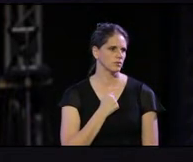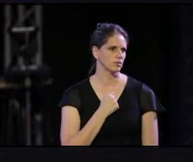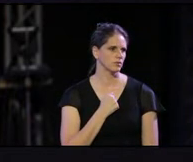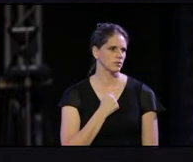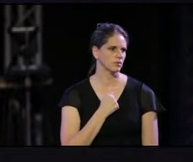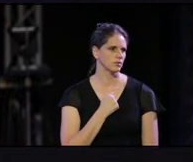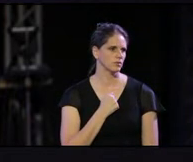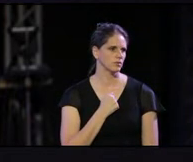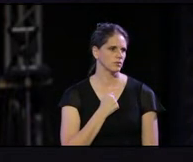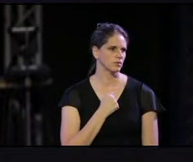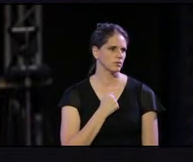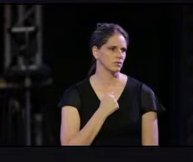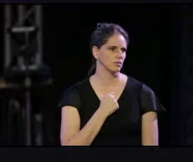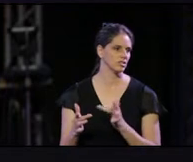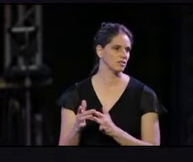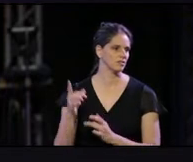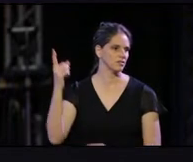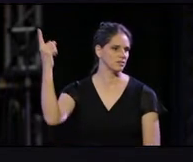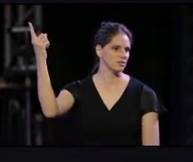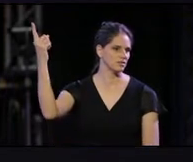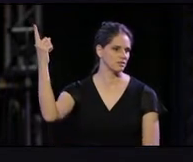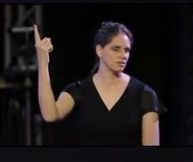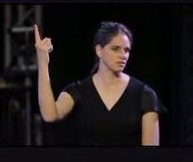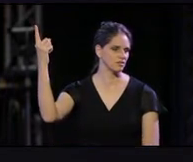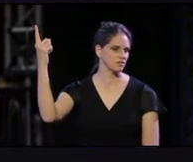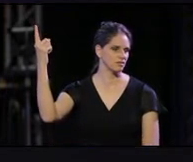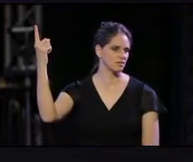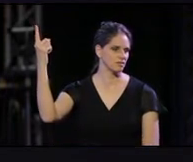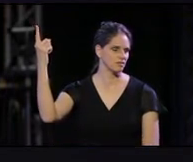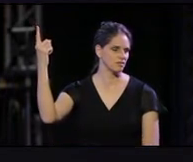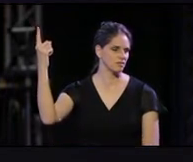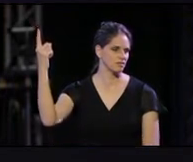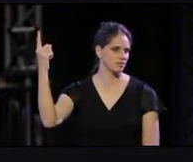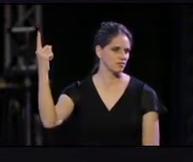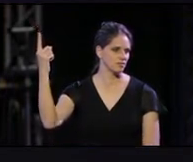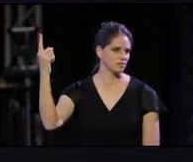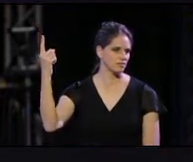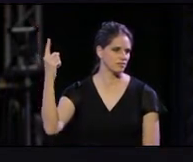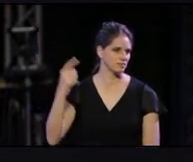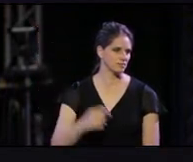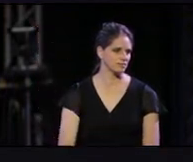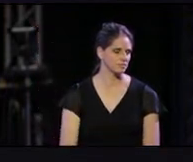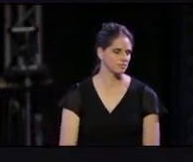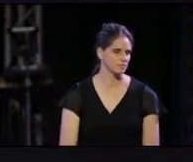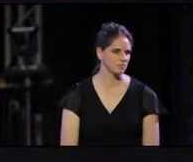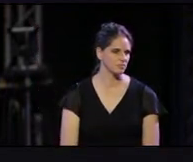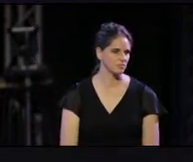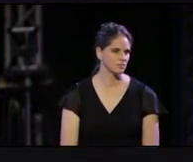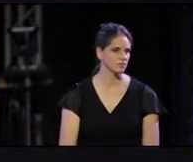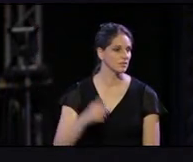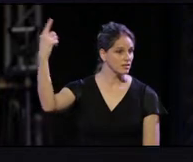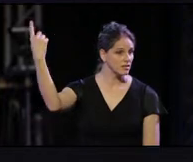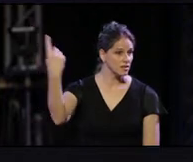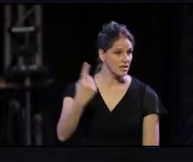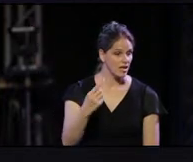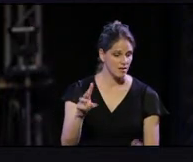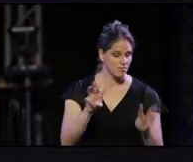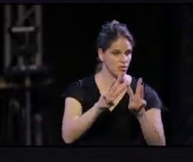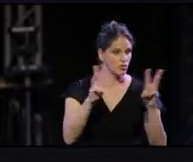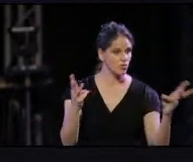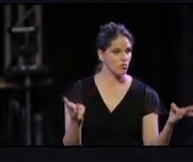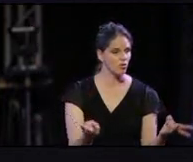not consider equality with God something to be grasped, but emptied himself, came into the world,